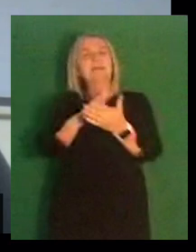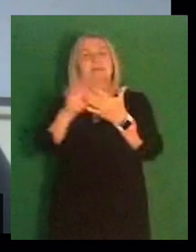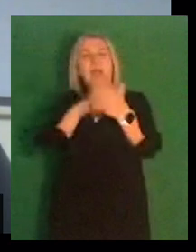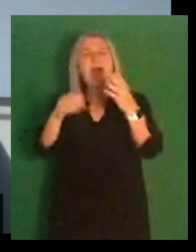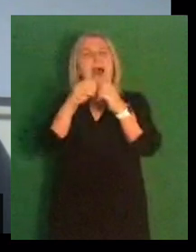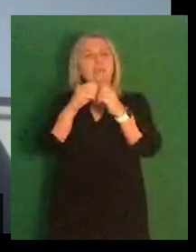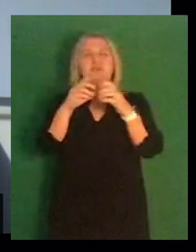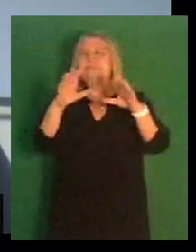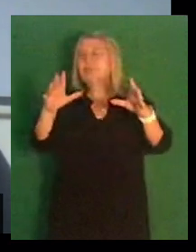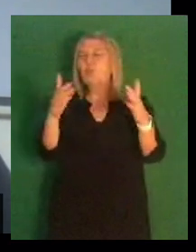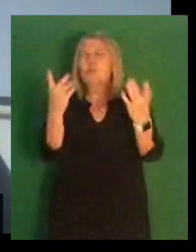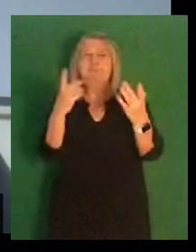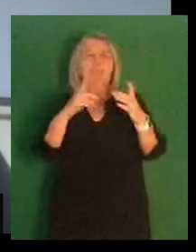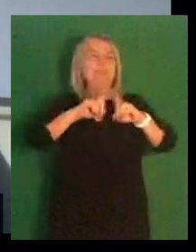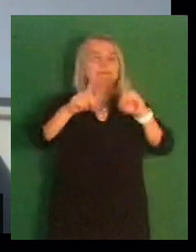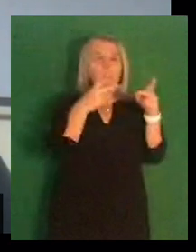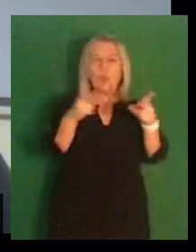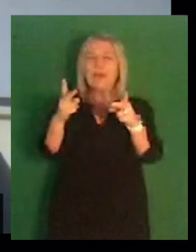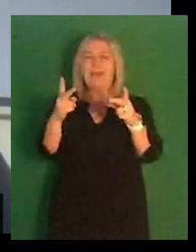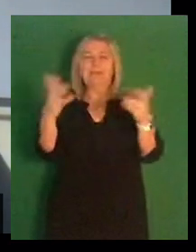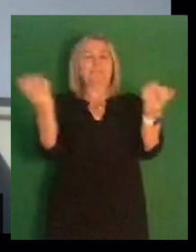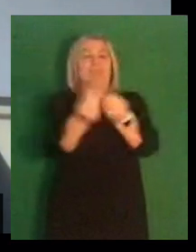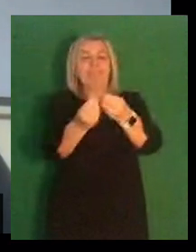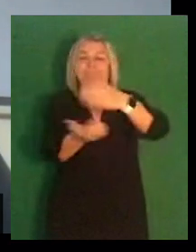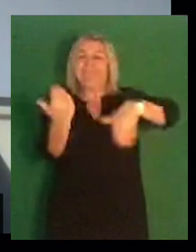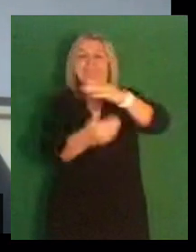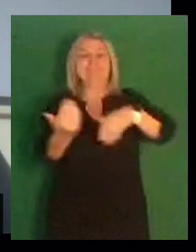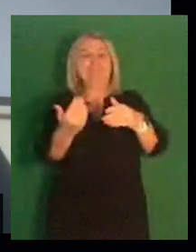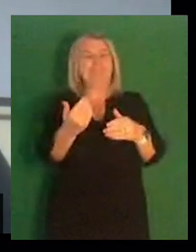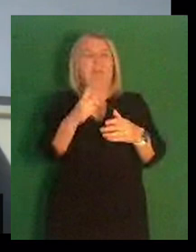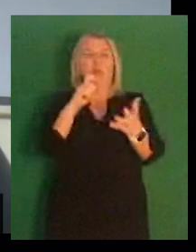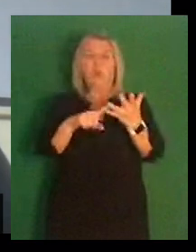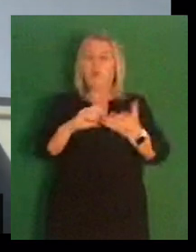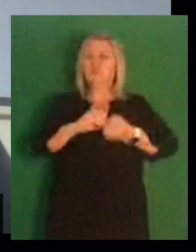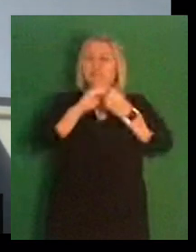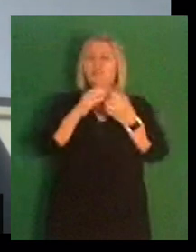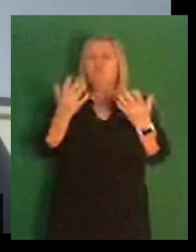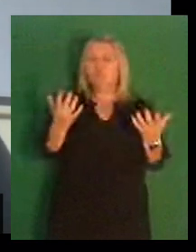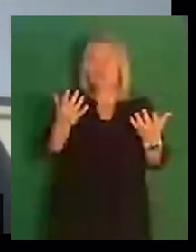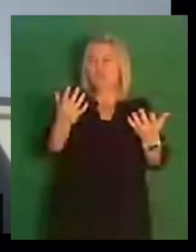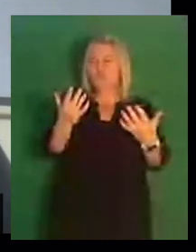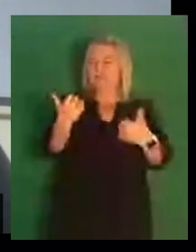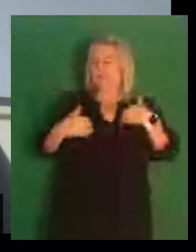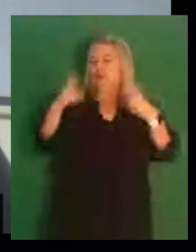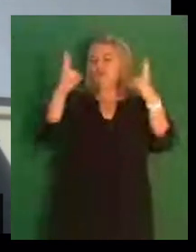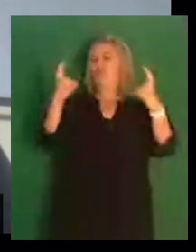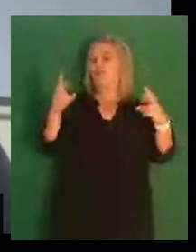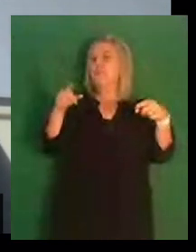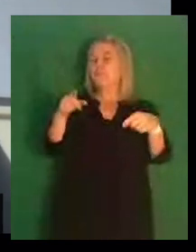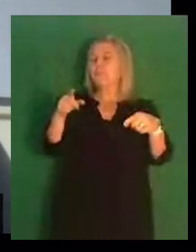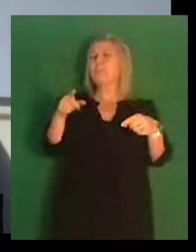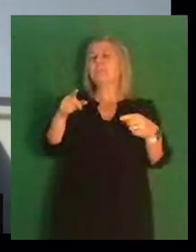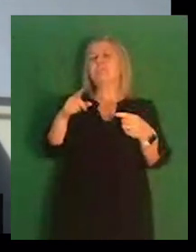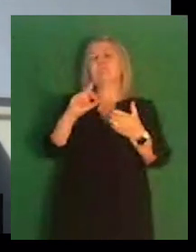by the conversation about co-creation. We've done a project during lockdown called the Coming Back